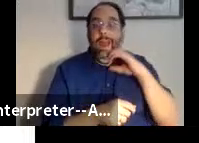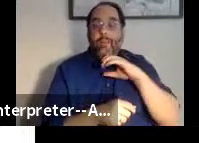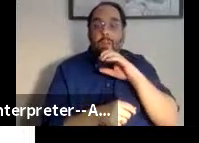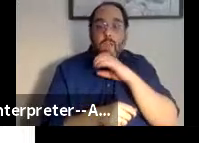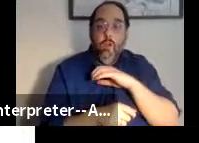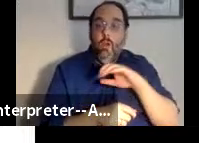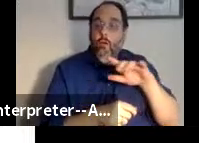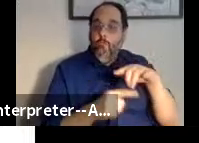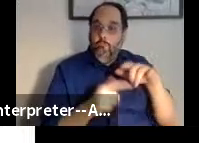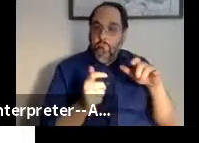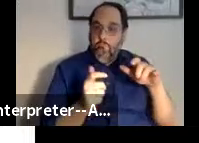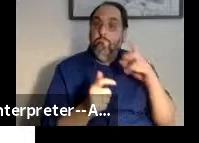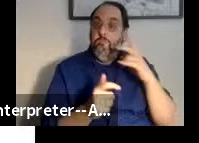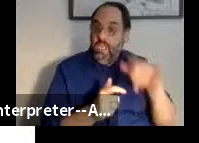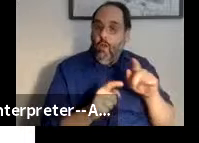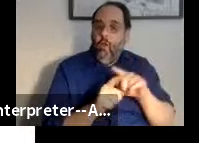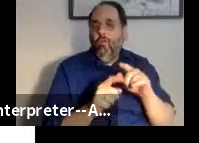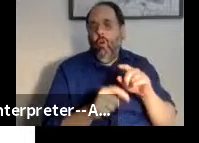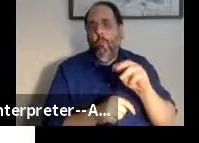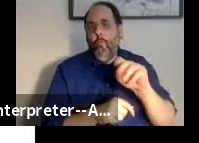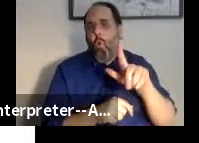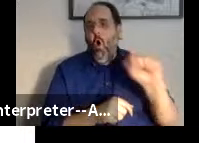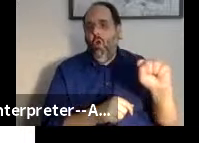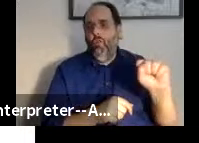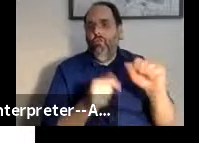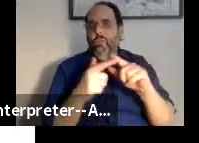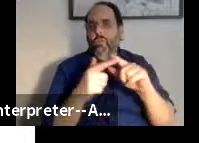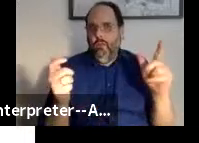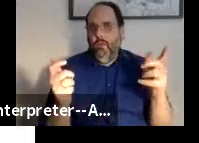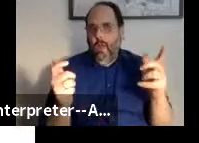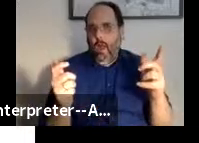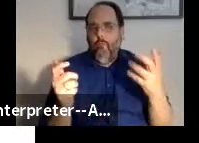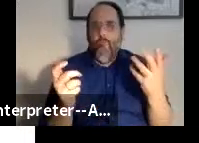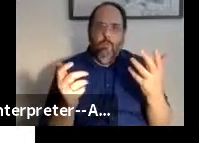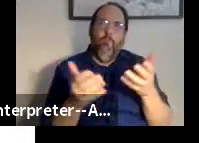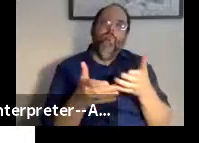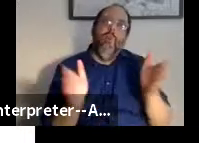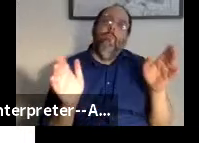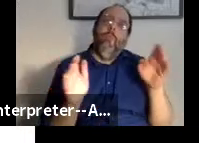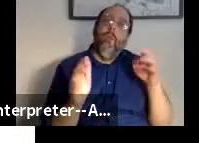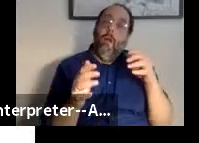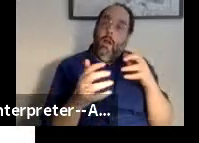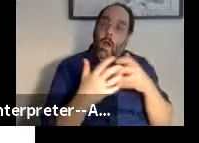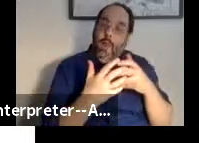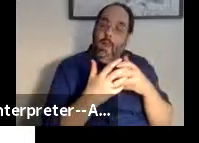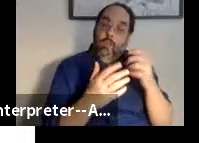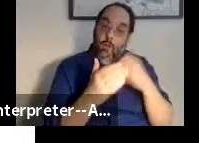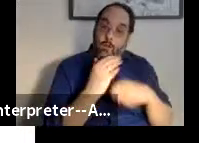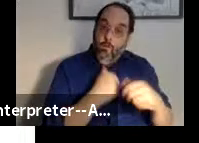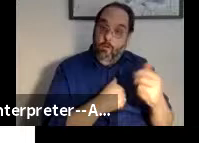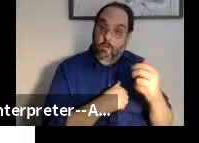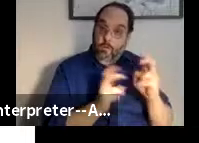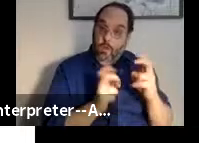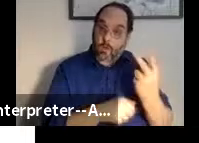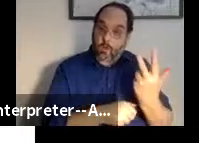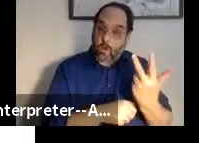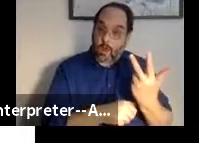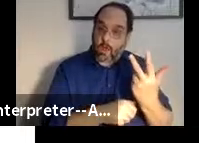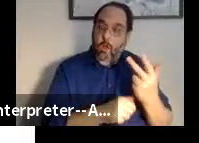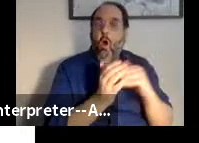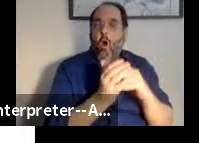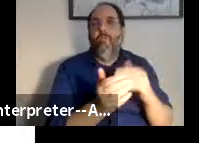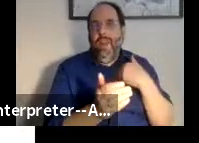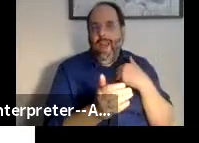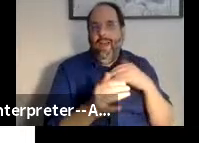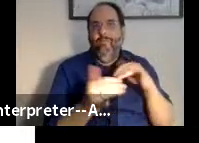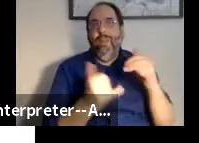And we even see them in shopping malls, things like that. So places of public accommodations that are covered under Title III often do or can